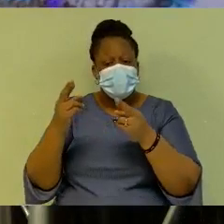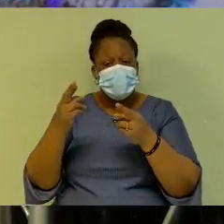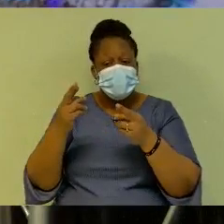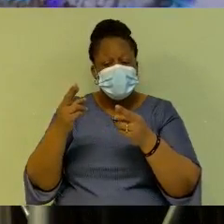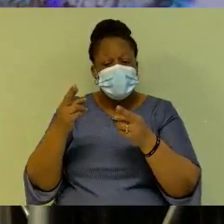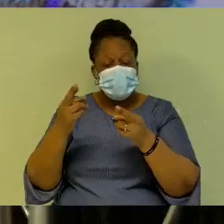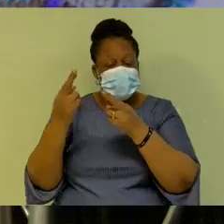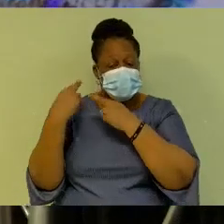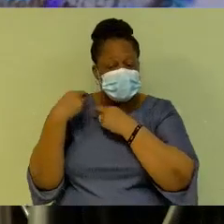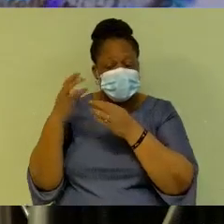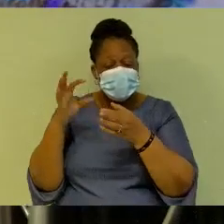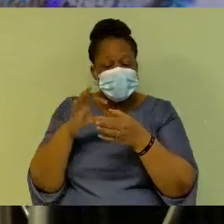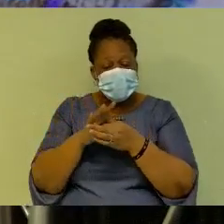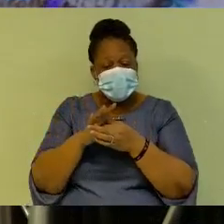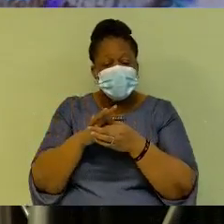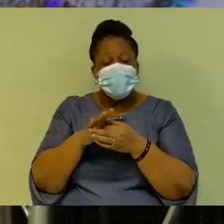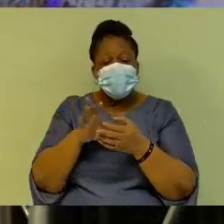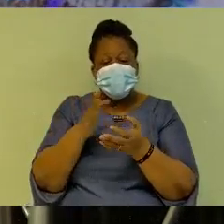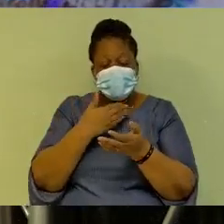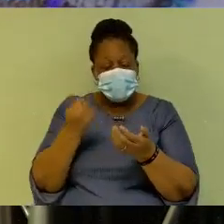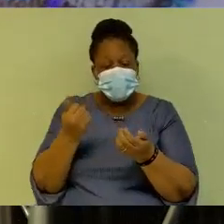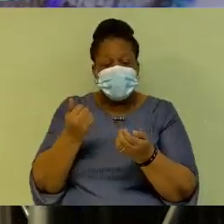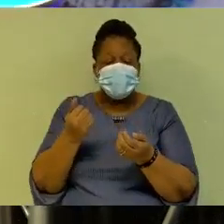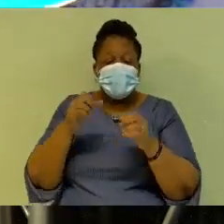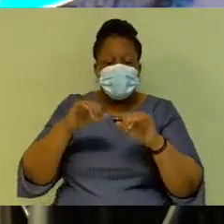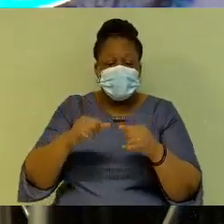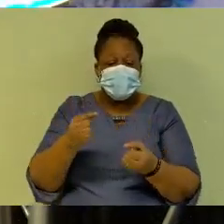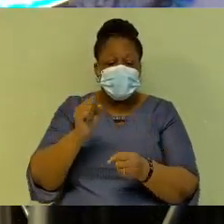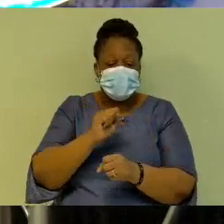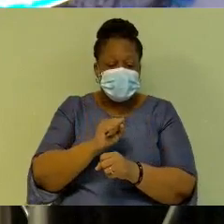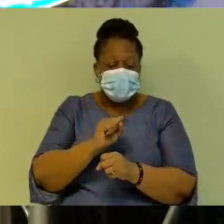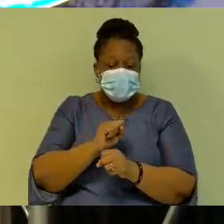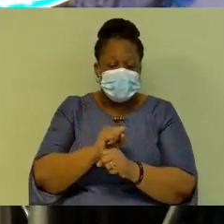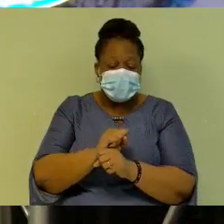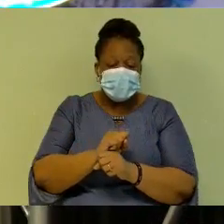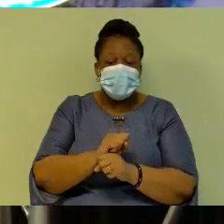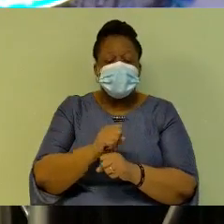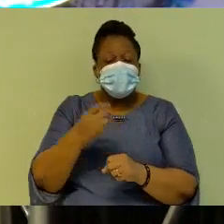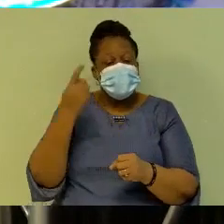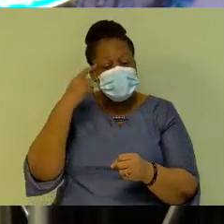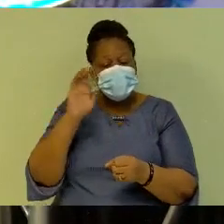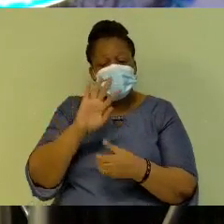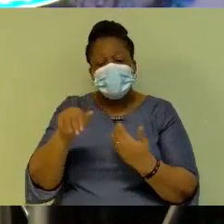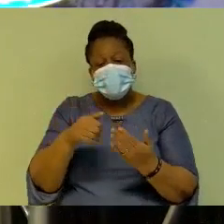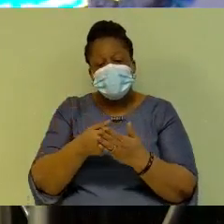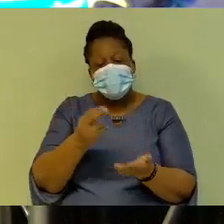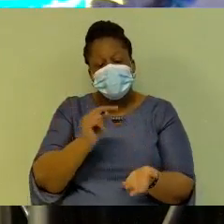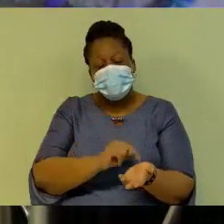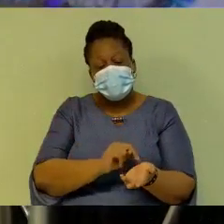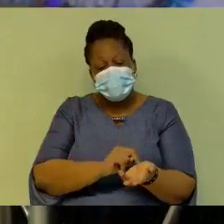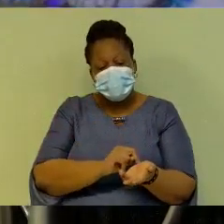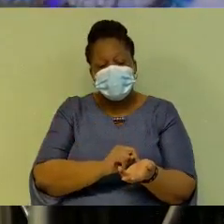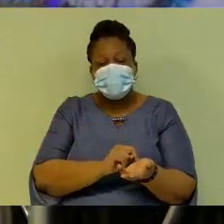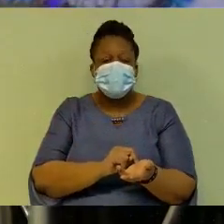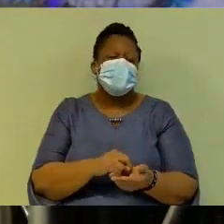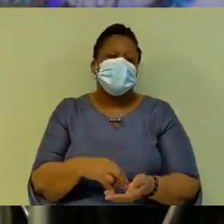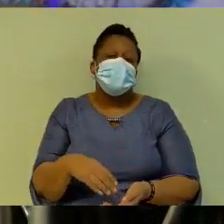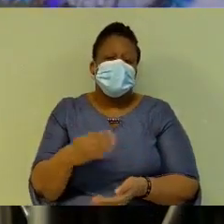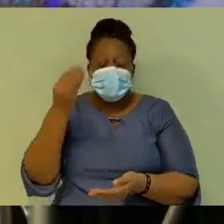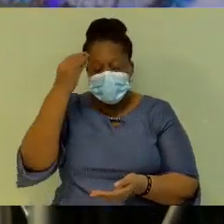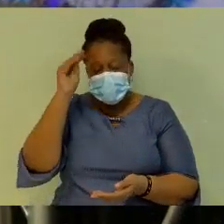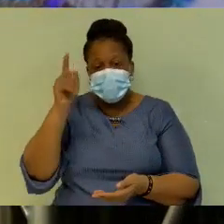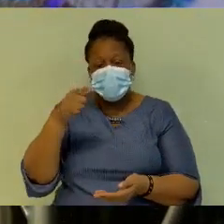career development, working conditions, and retooling of the global nursing fraternity. Catton posits that in